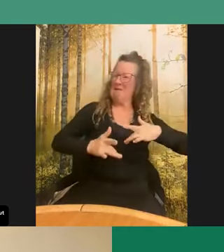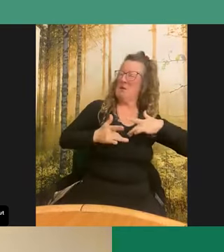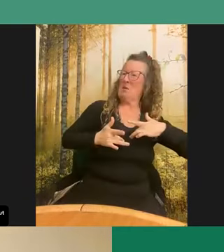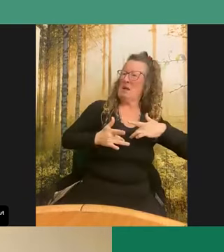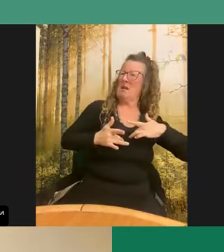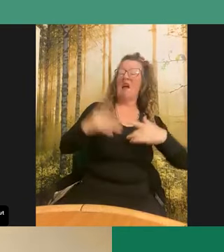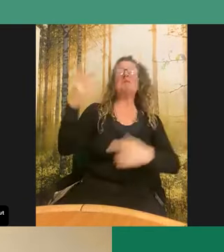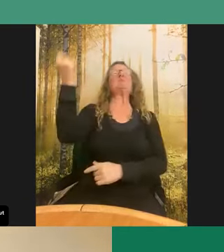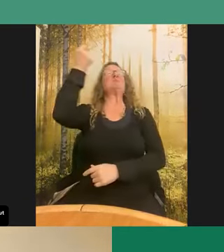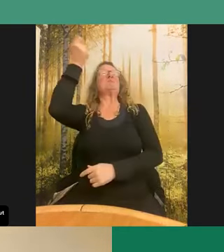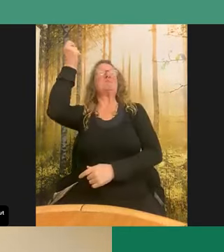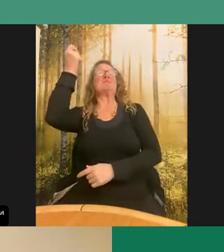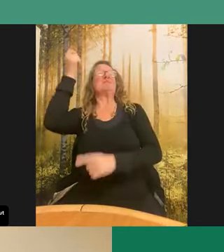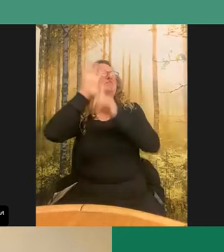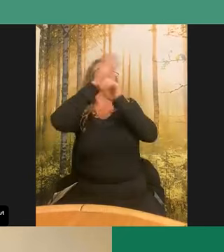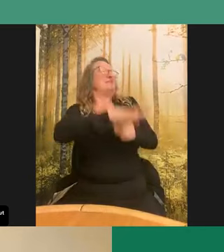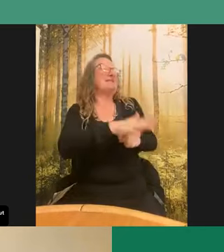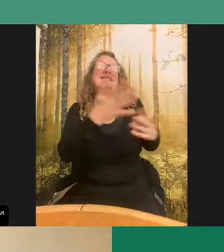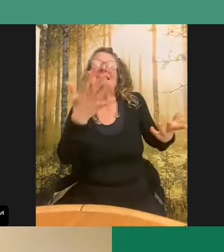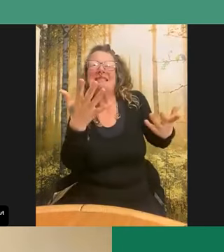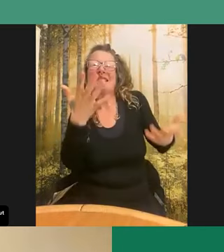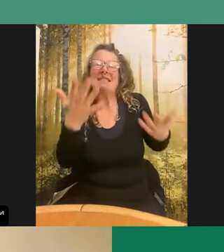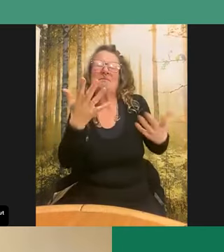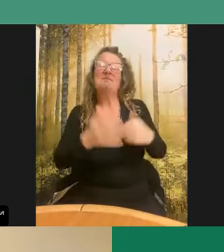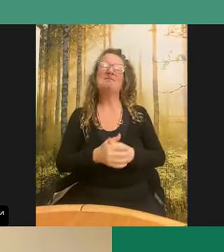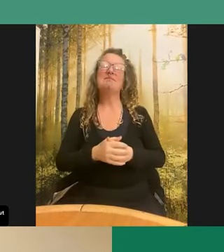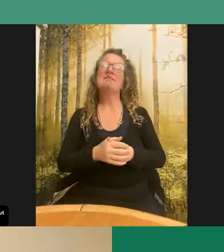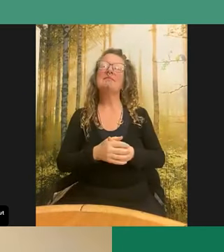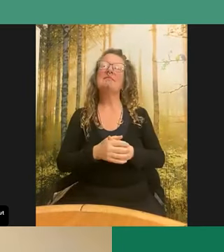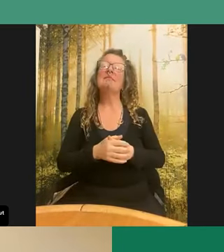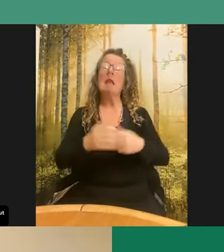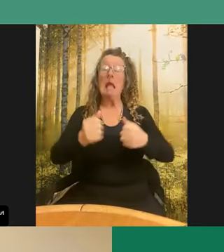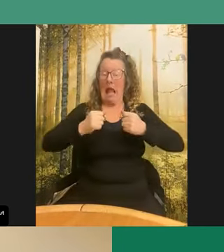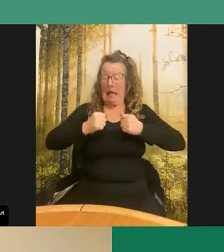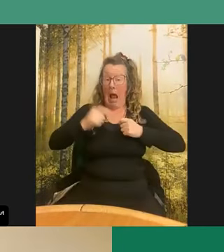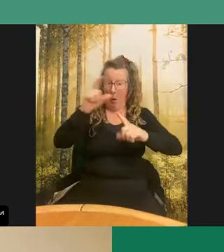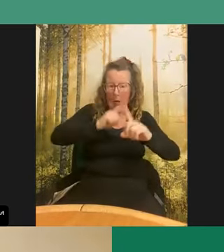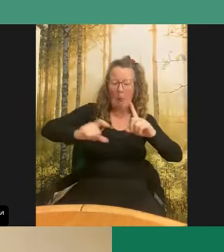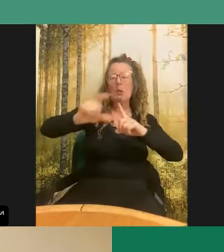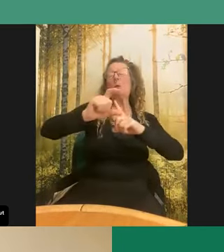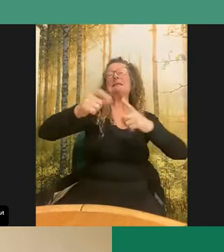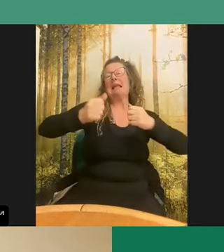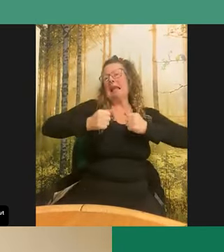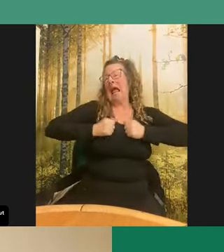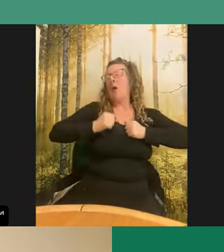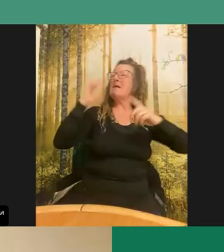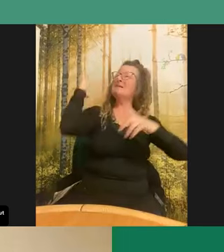there are lots of ways in our community and in our spirit that we can have